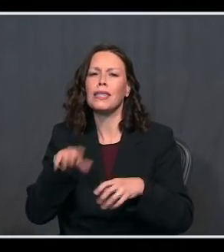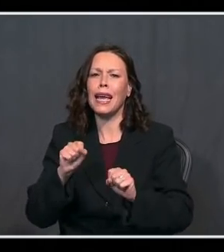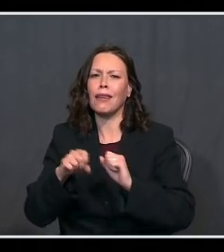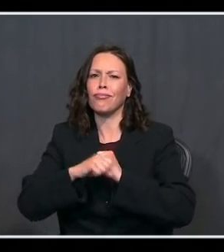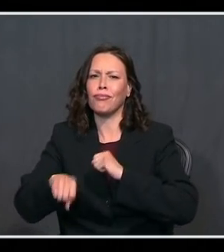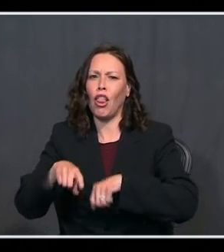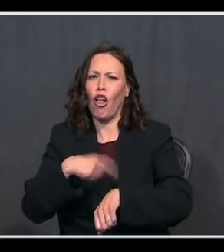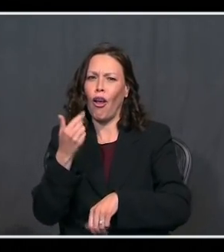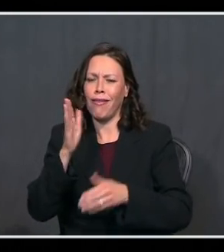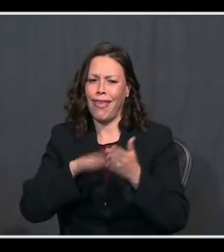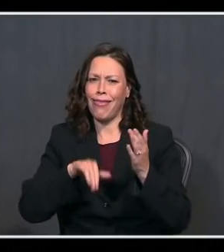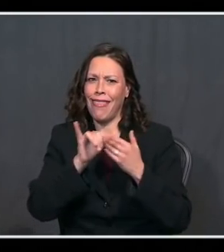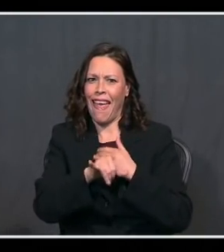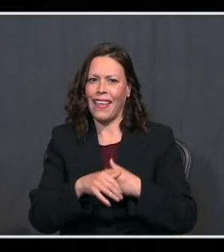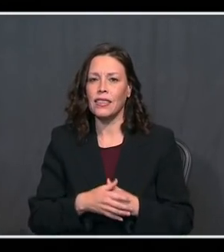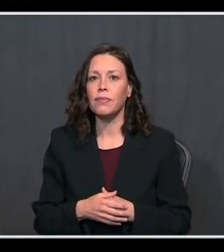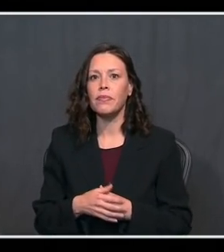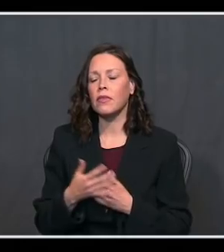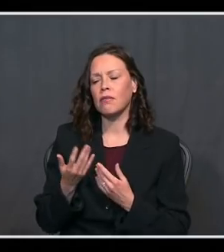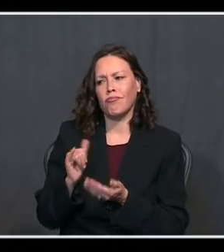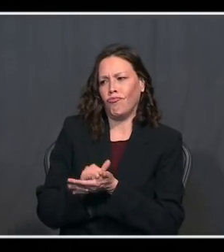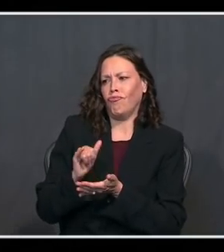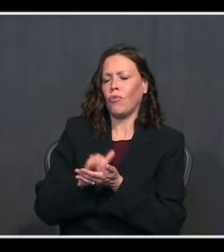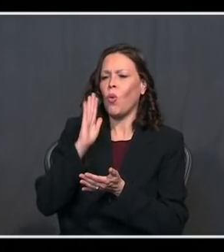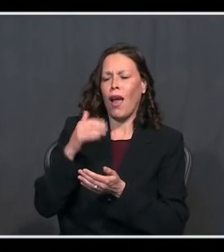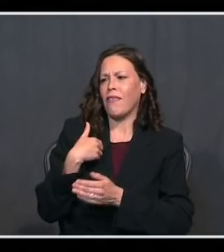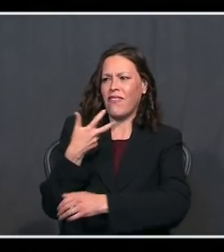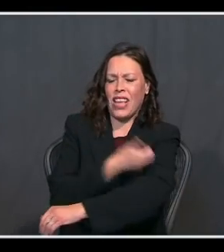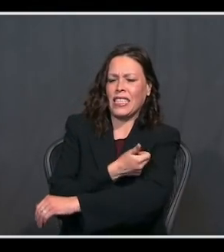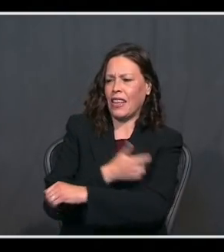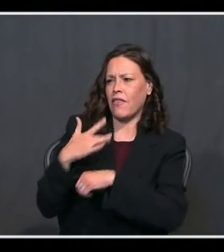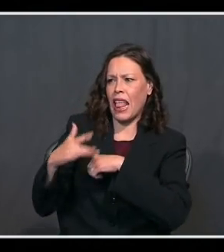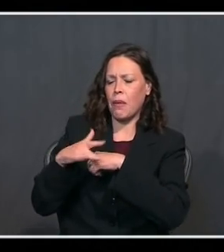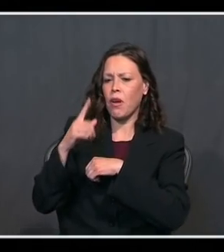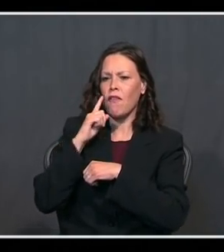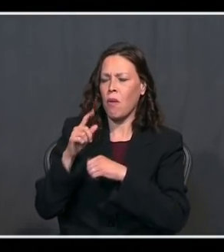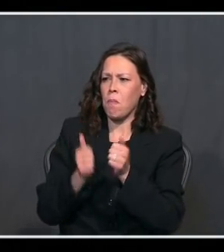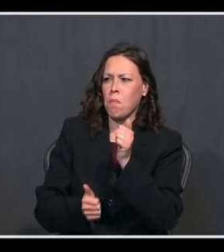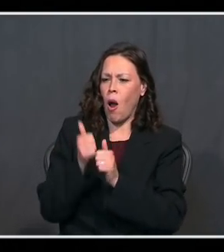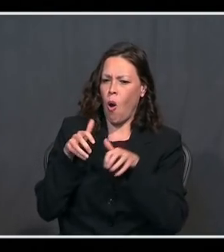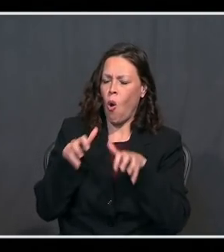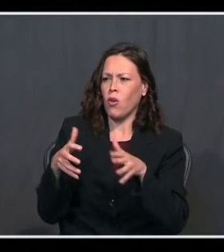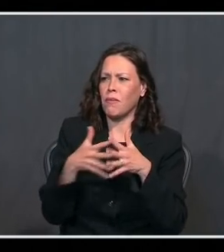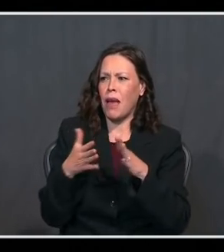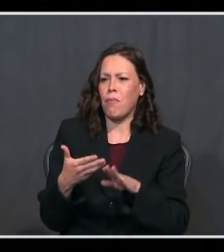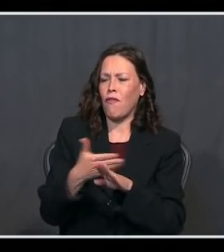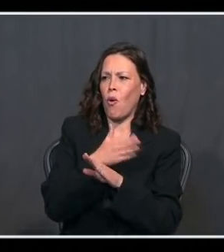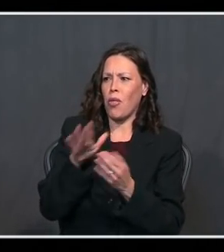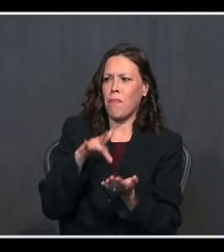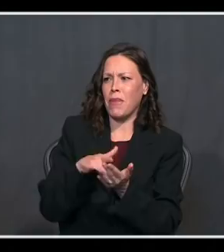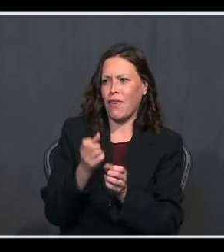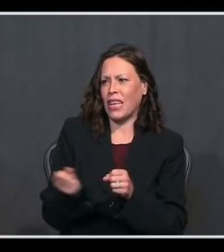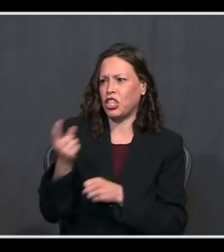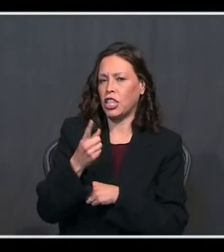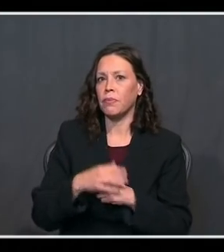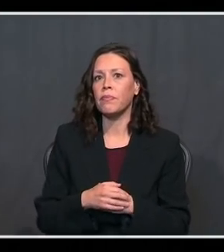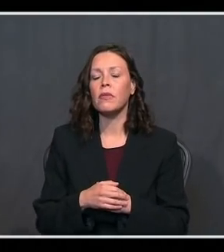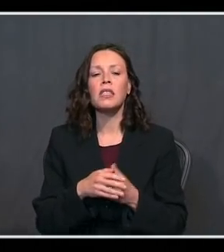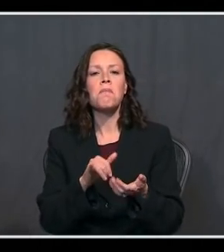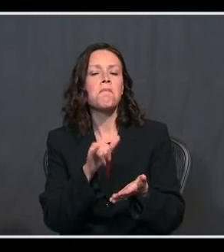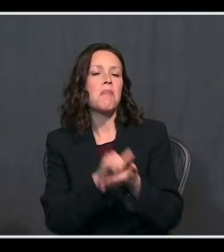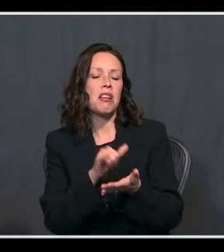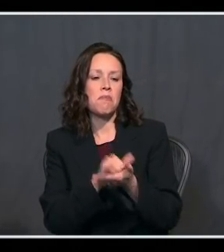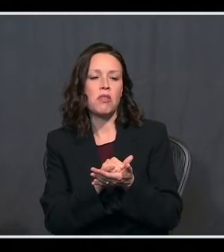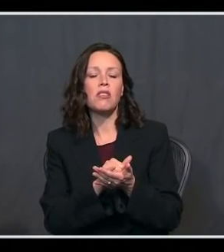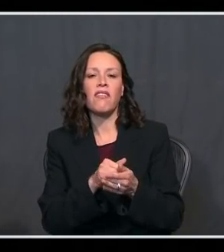that to do so. There's no prospect that there's going to be a vaccine available for the majority of the American people before the middle of next year. It is impossible